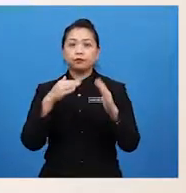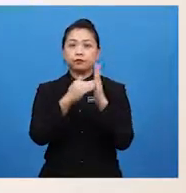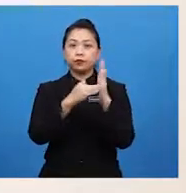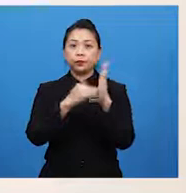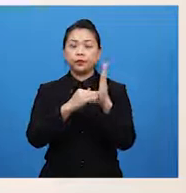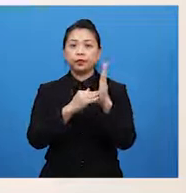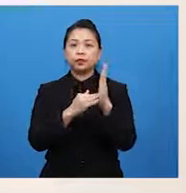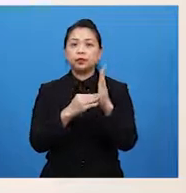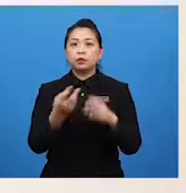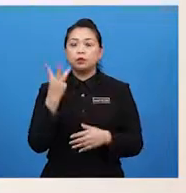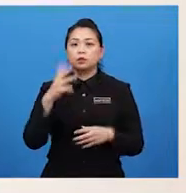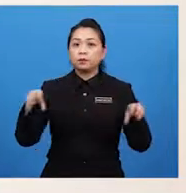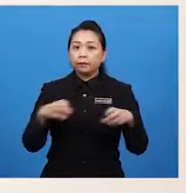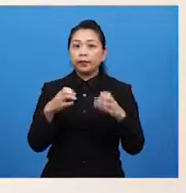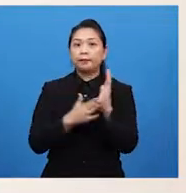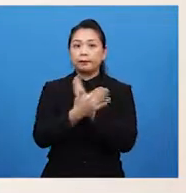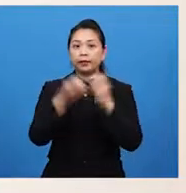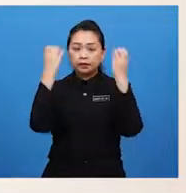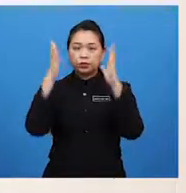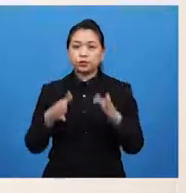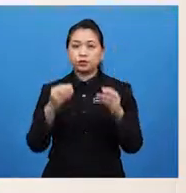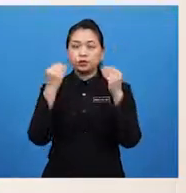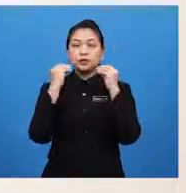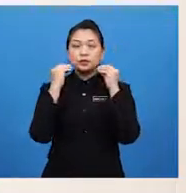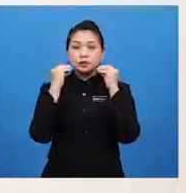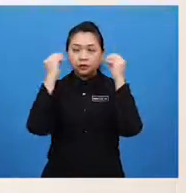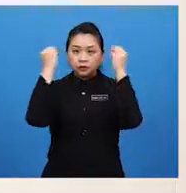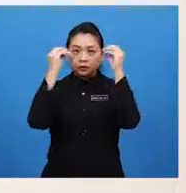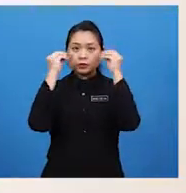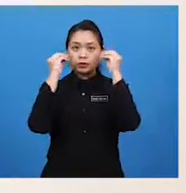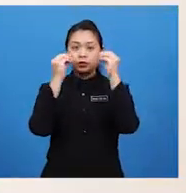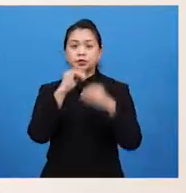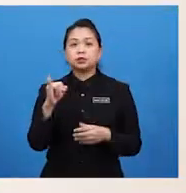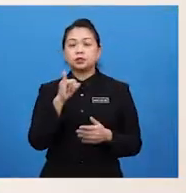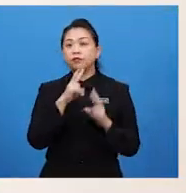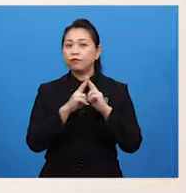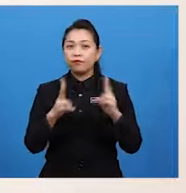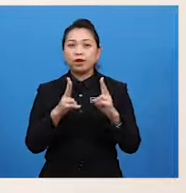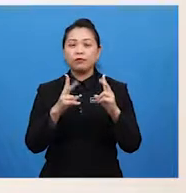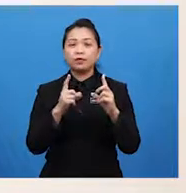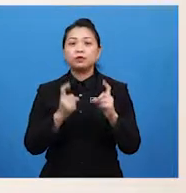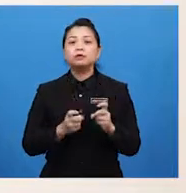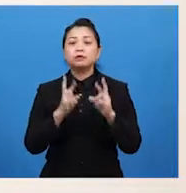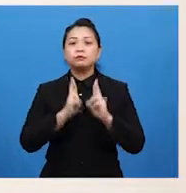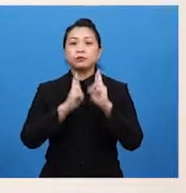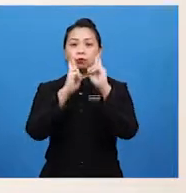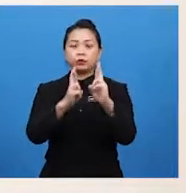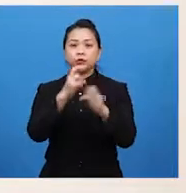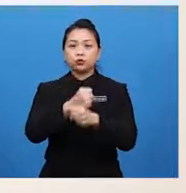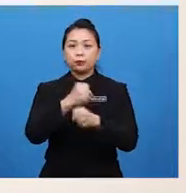made by the teacher. Teaching is a very rewarding job. Write an